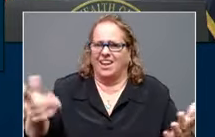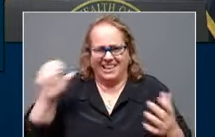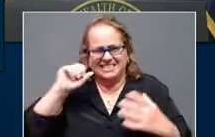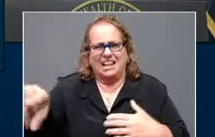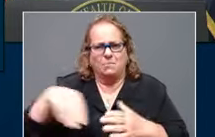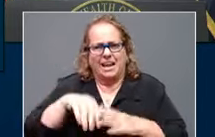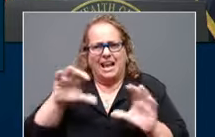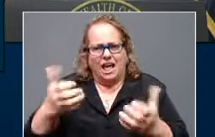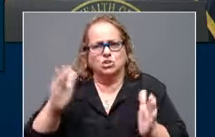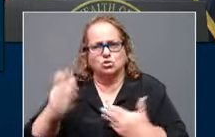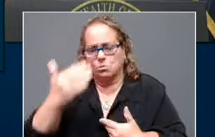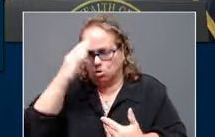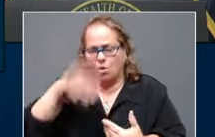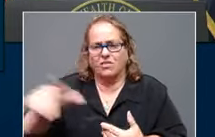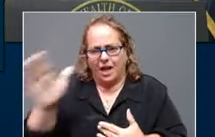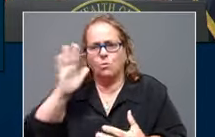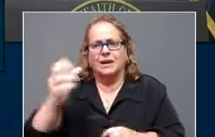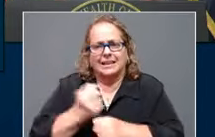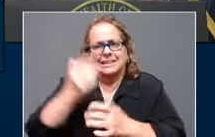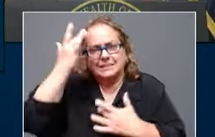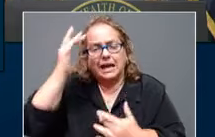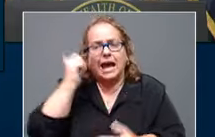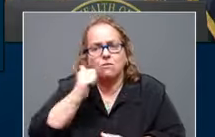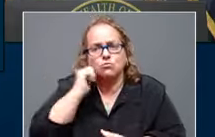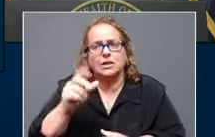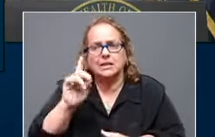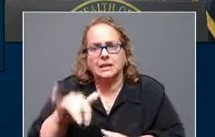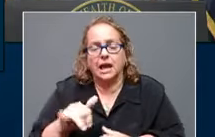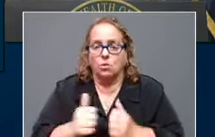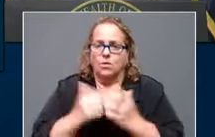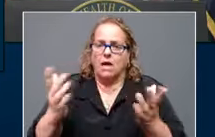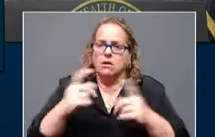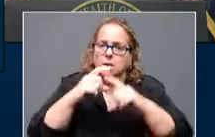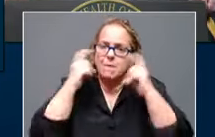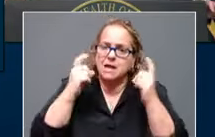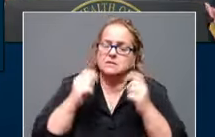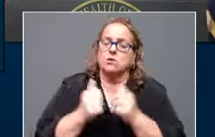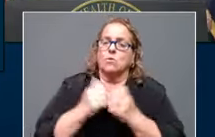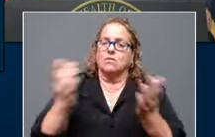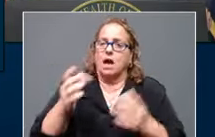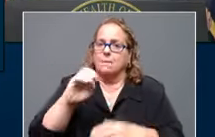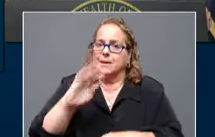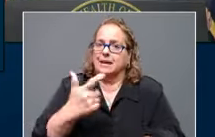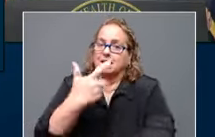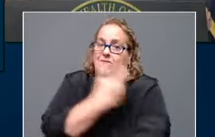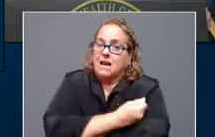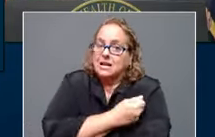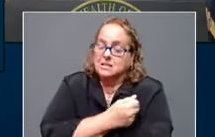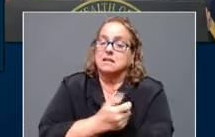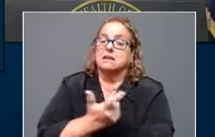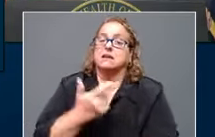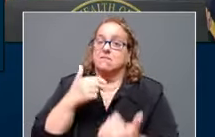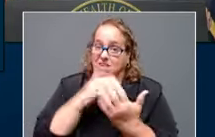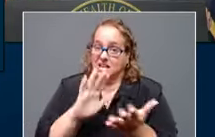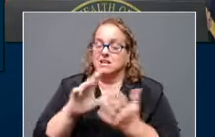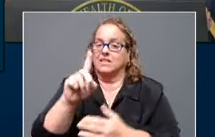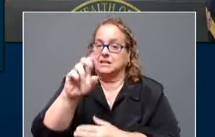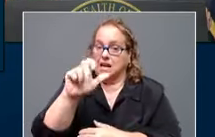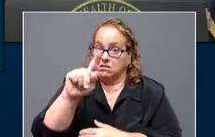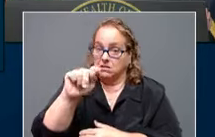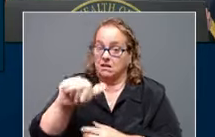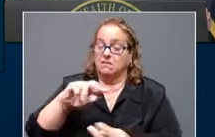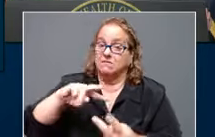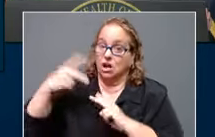work with him throughout. He supports the governor's required mask mandate for K through 12 schools until there's a significant reduction